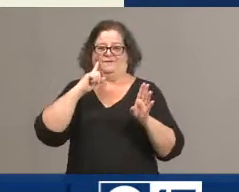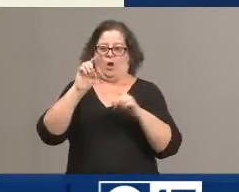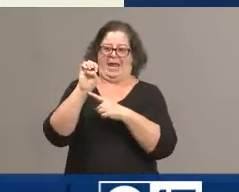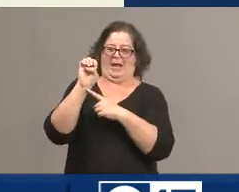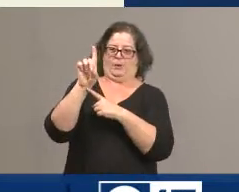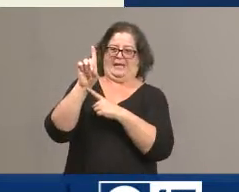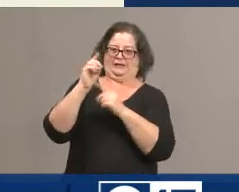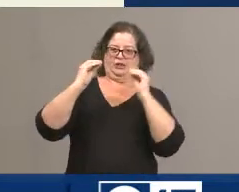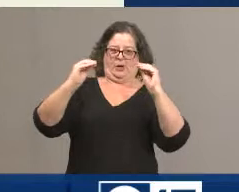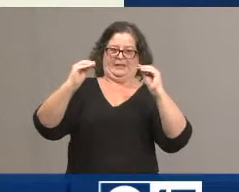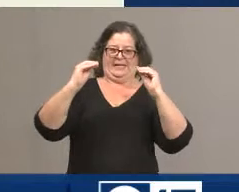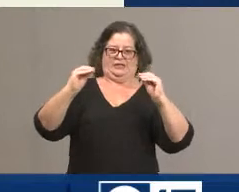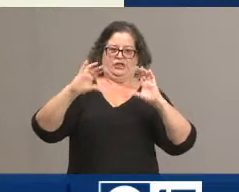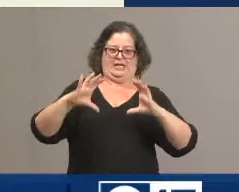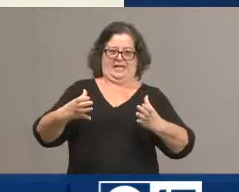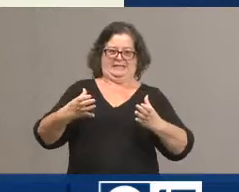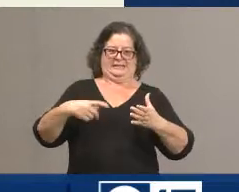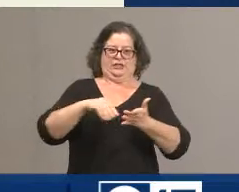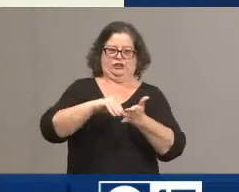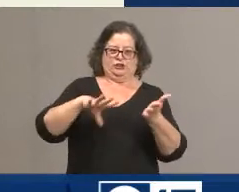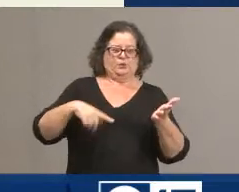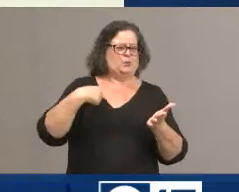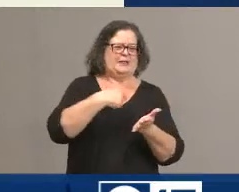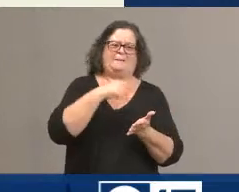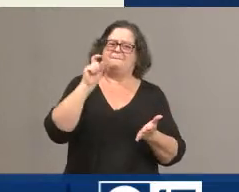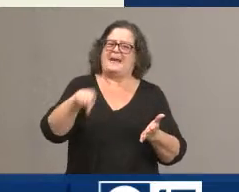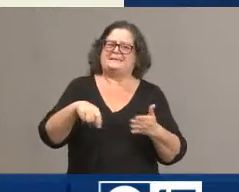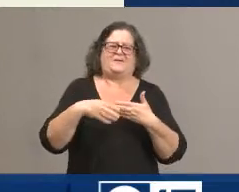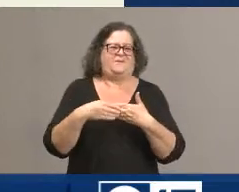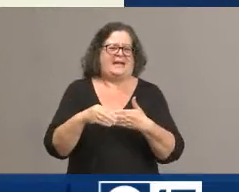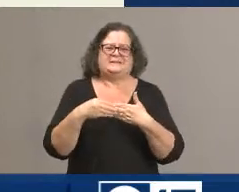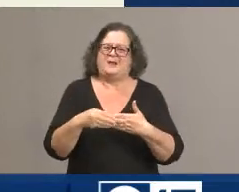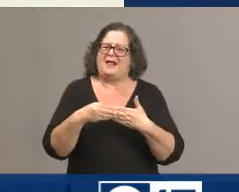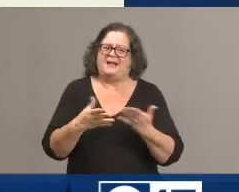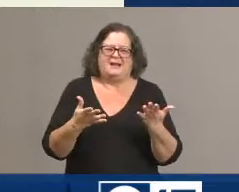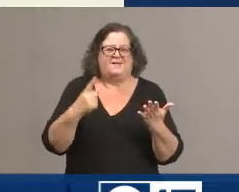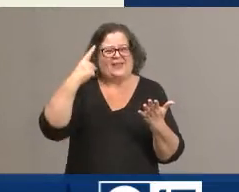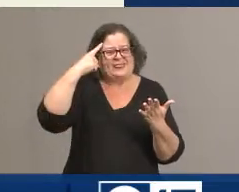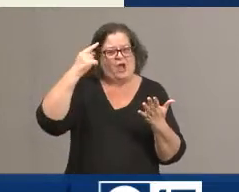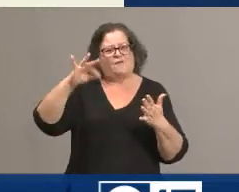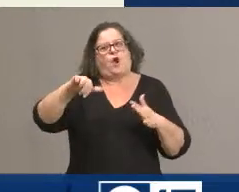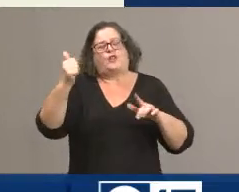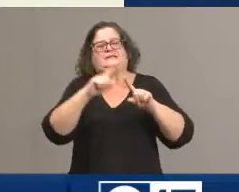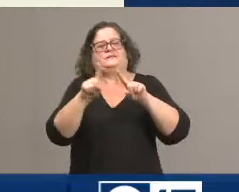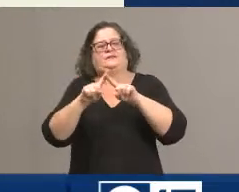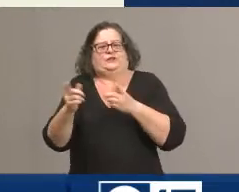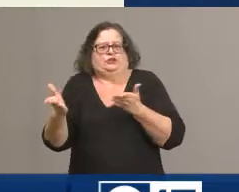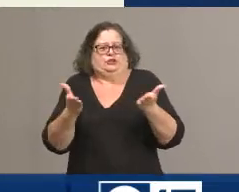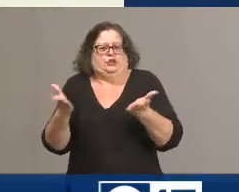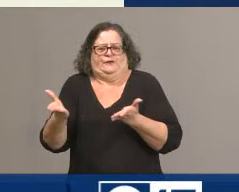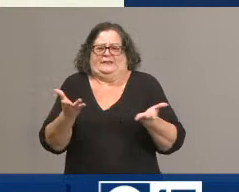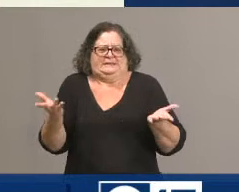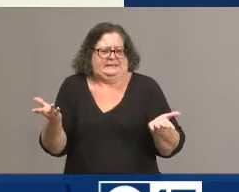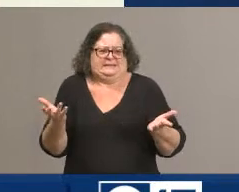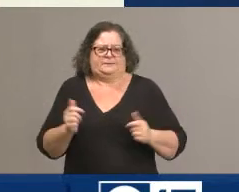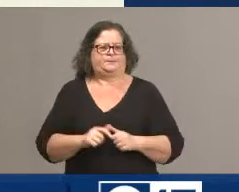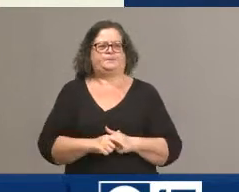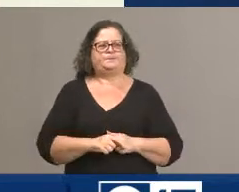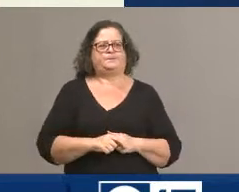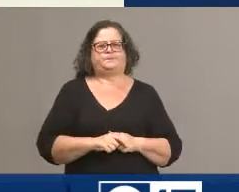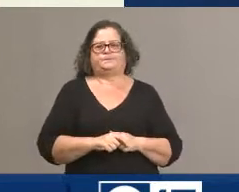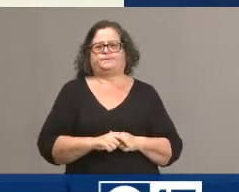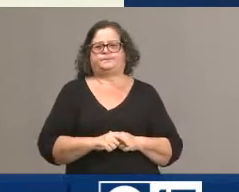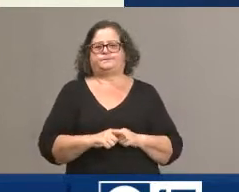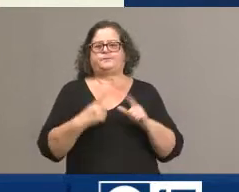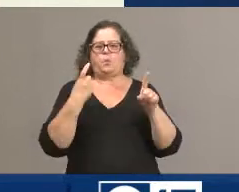other services that would be provided. And I can go back to the bar, your answer to Howie's question about the bars.